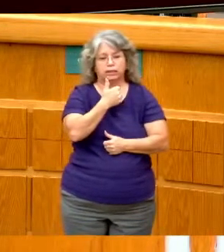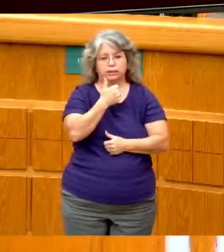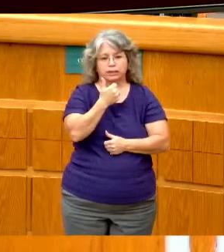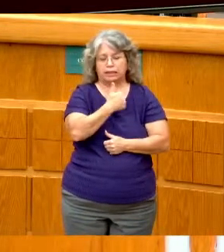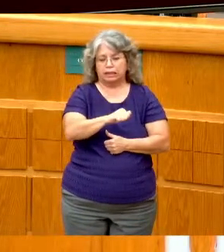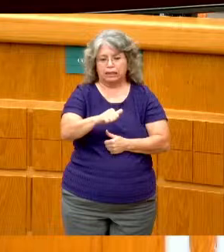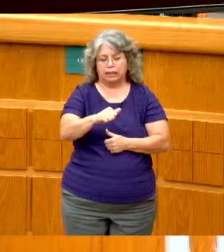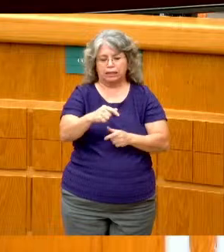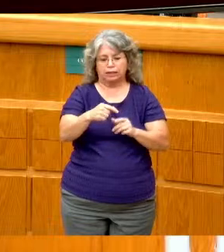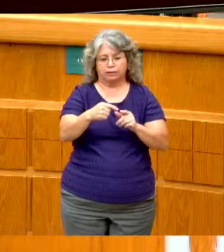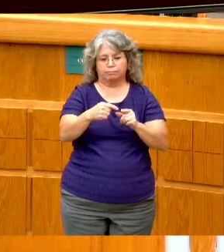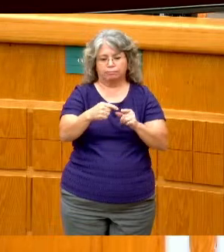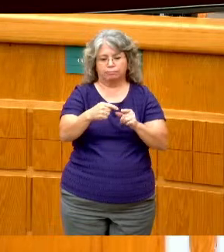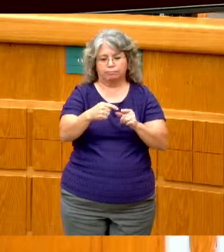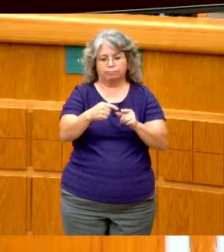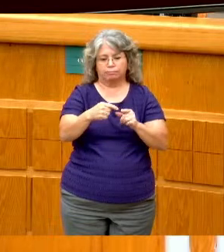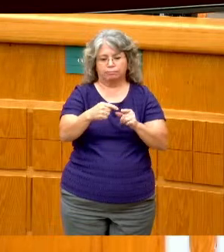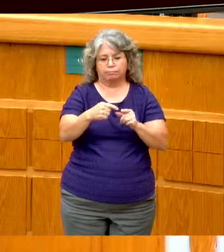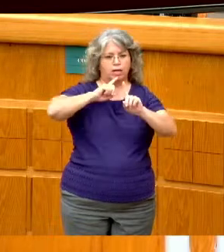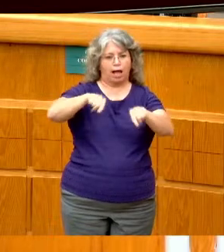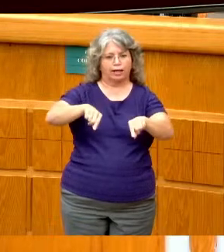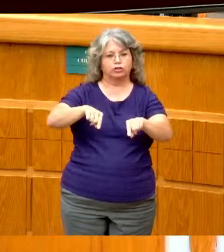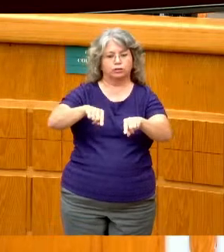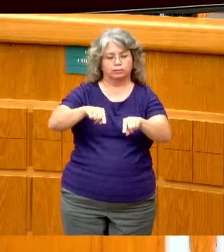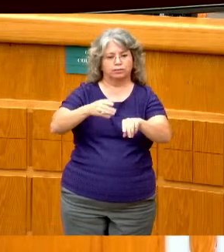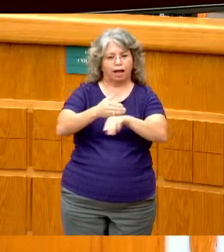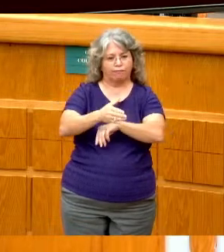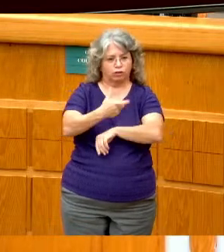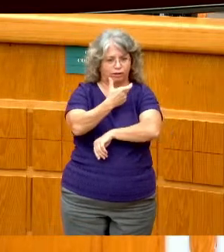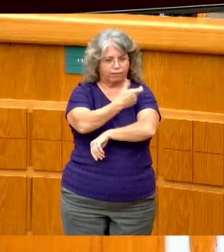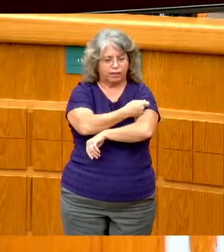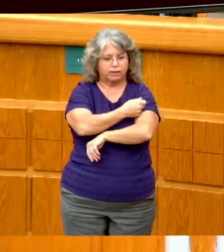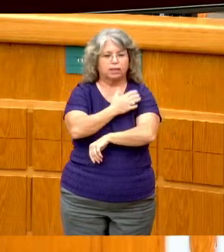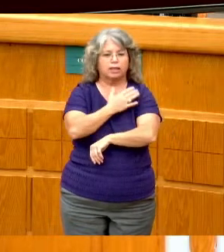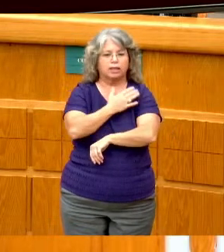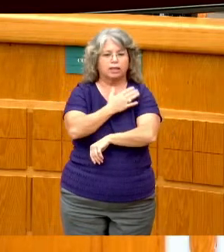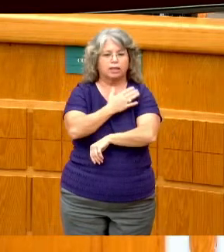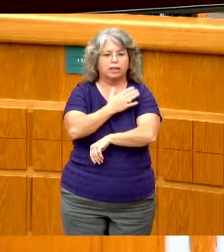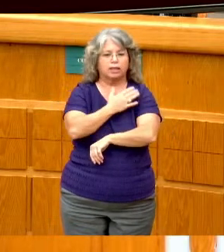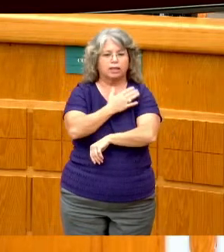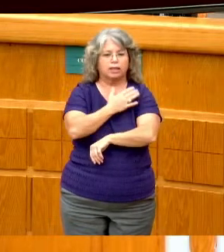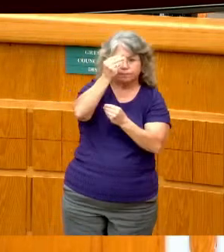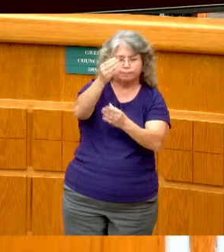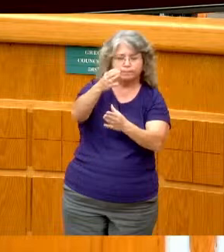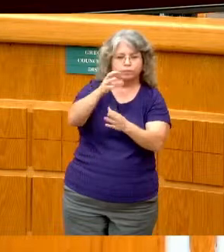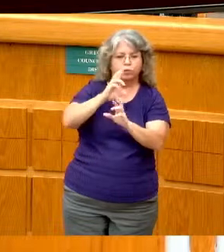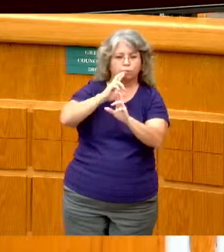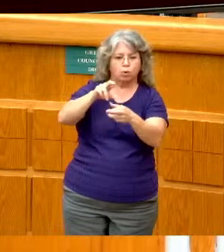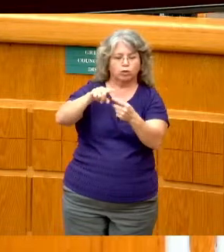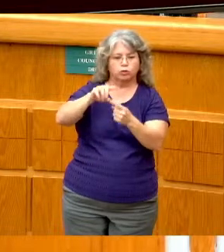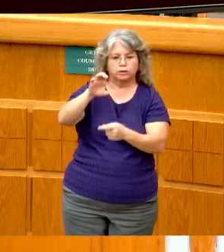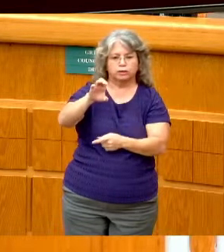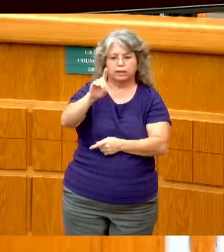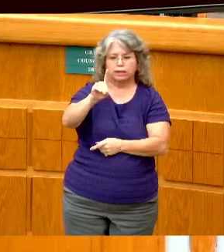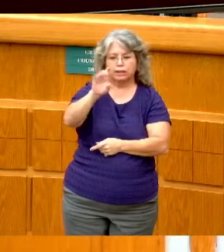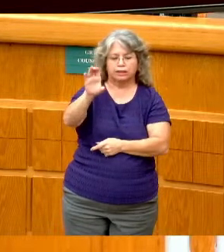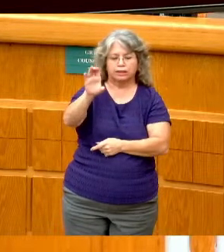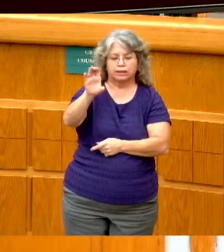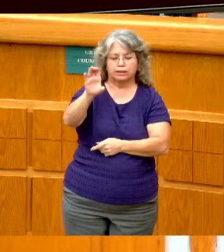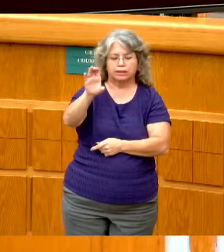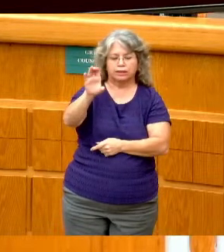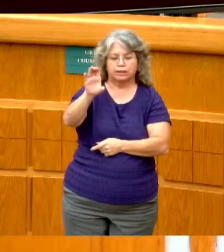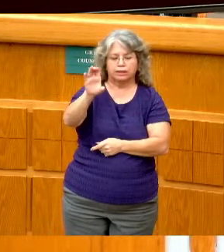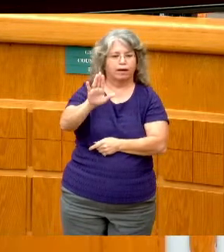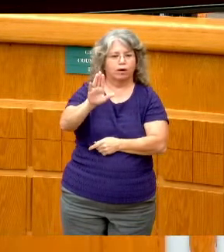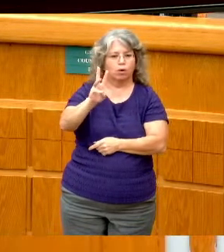a COVID-19 vaccine, please report it to CDC. They do have a website. It's a vaccine